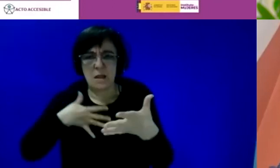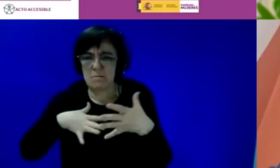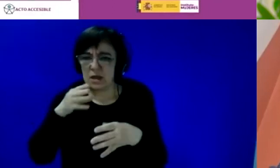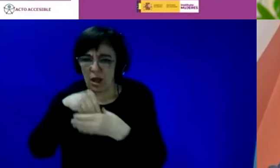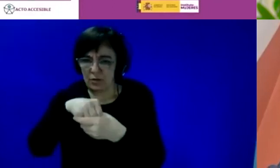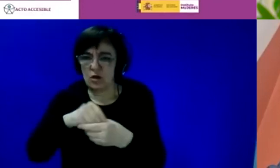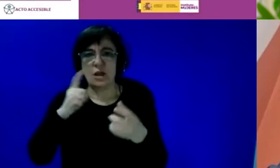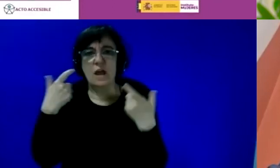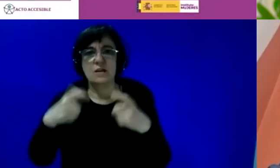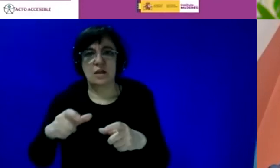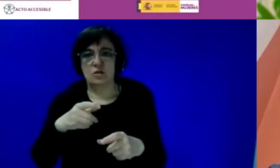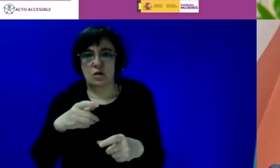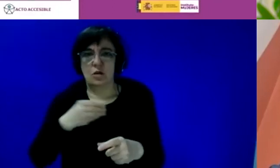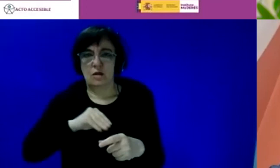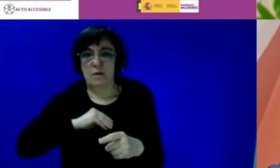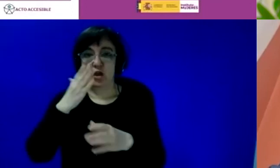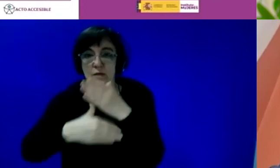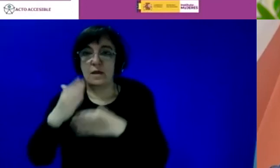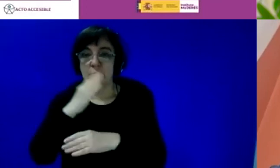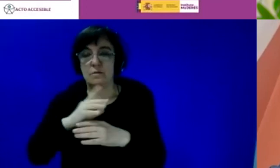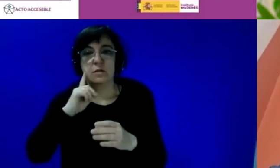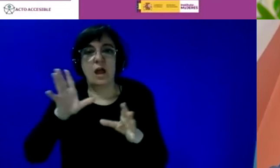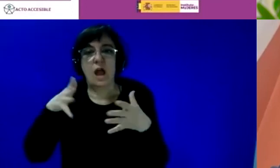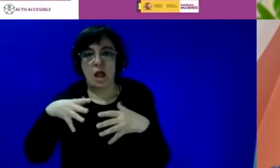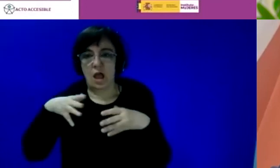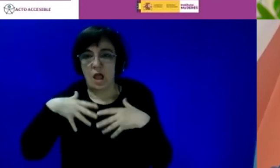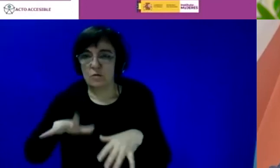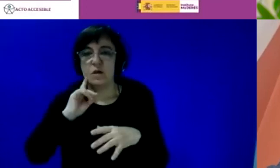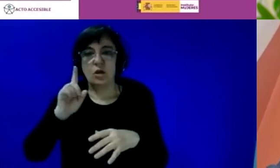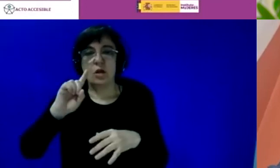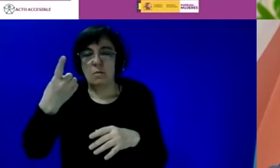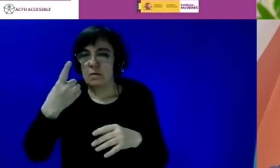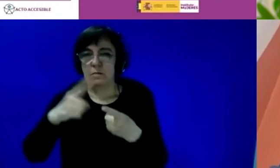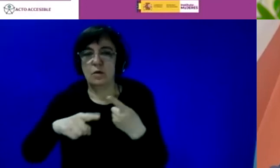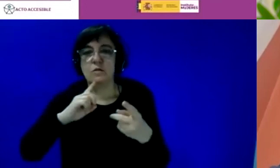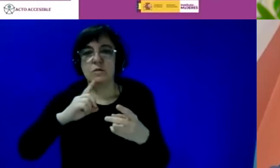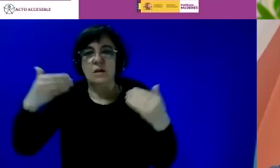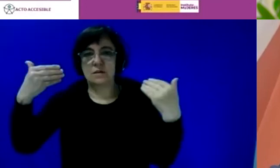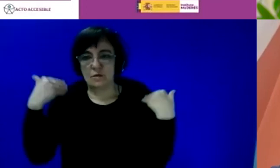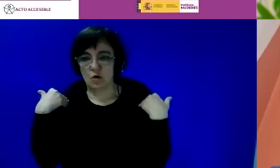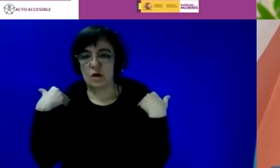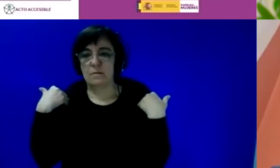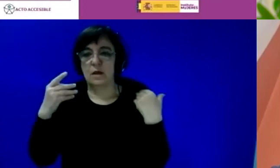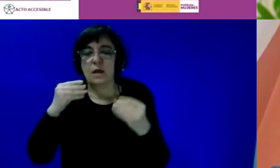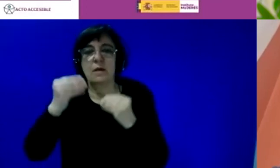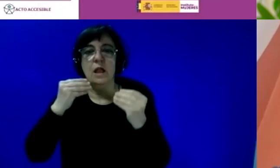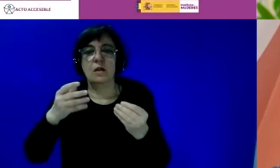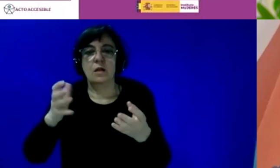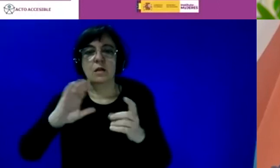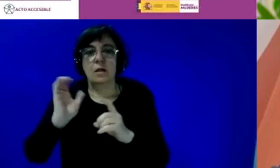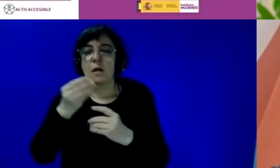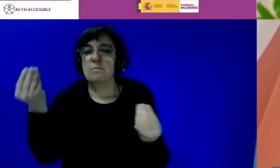again your commitment and solidarity. The Spanish disability movement from the very